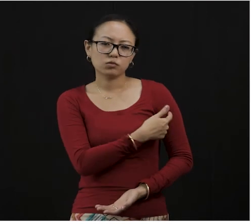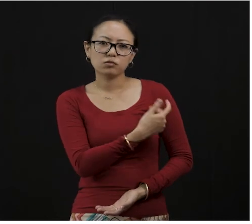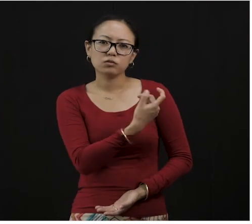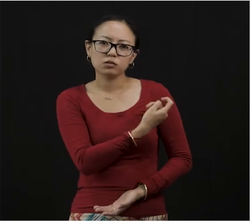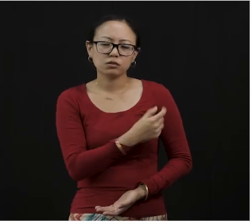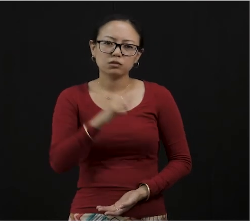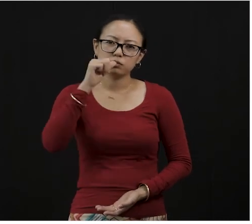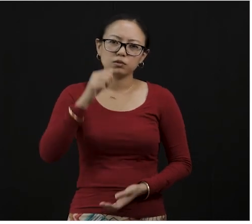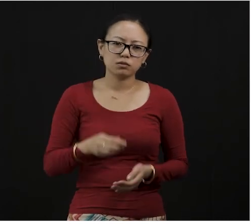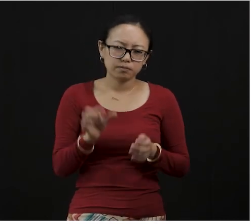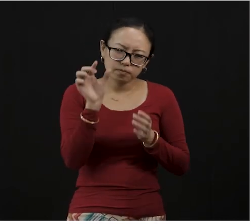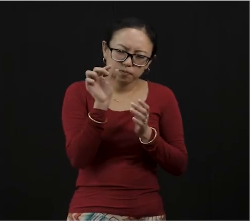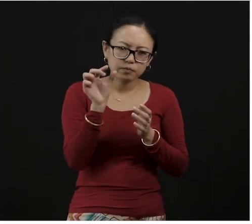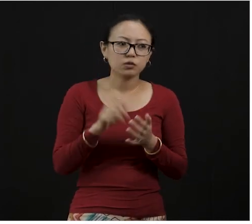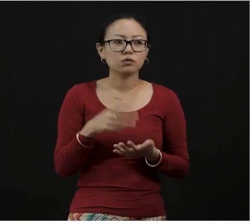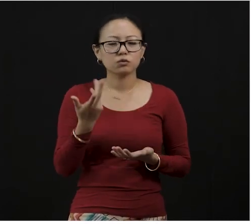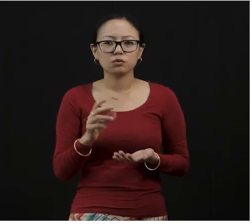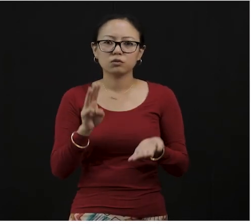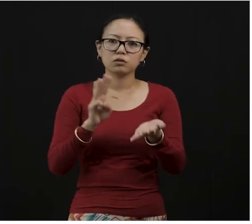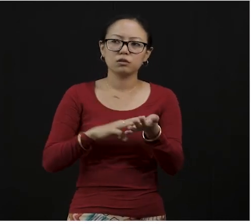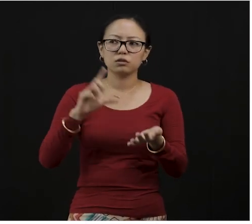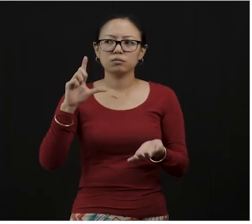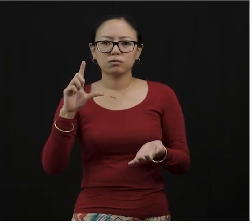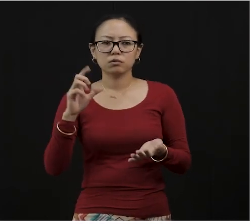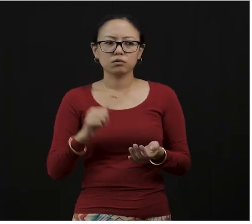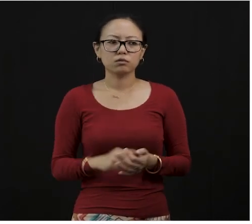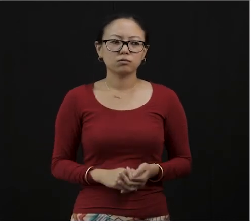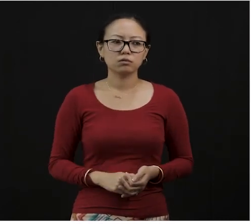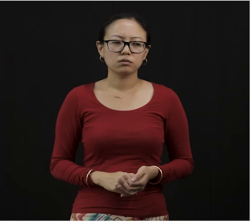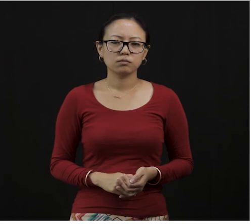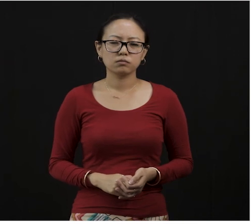right? So here we will write ml.